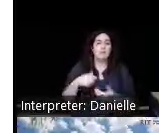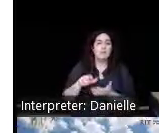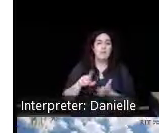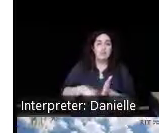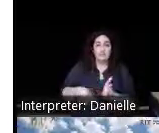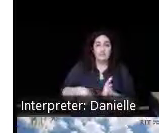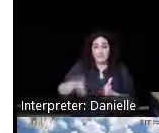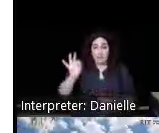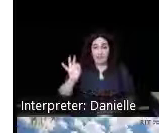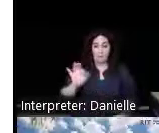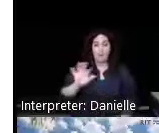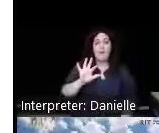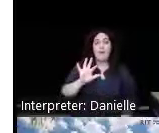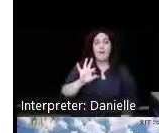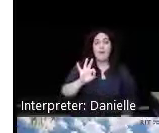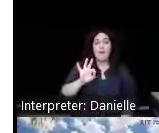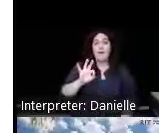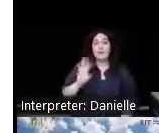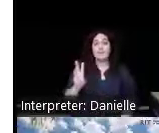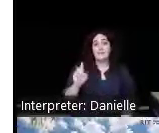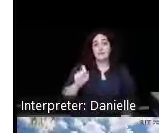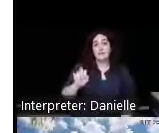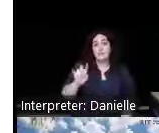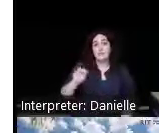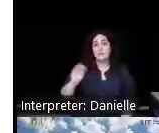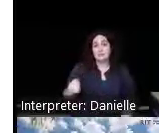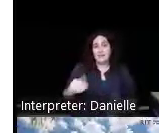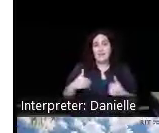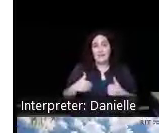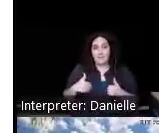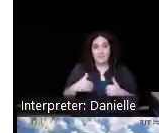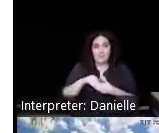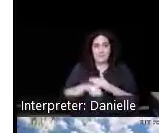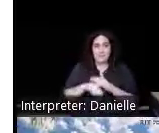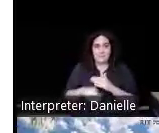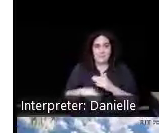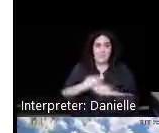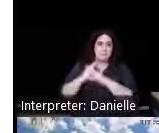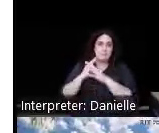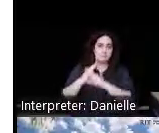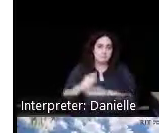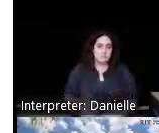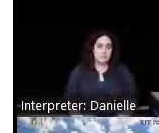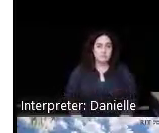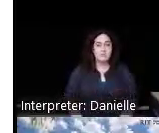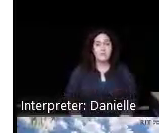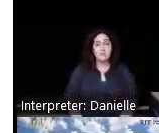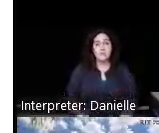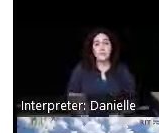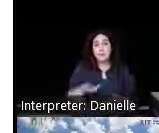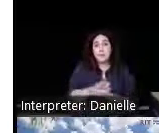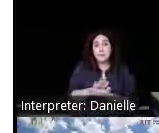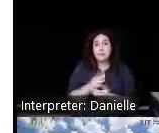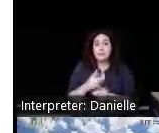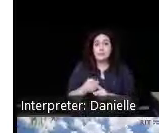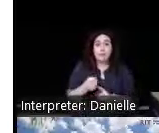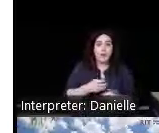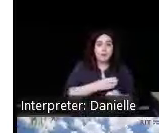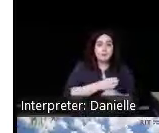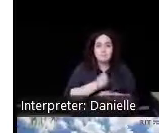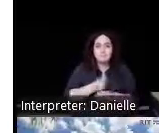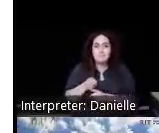97.6% had accessibility issues. And those research papers came from areas such as biology, computer science, physics,